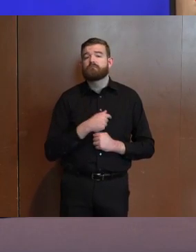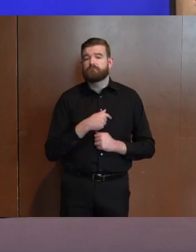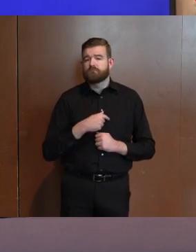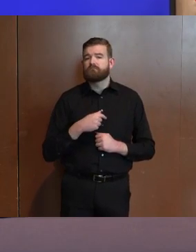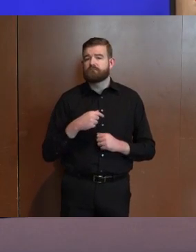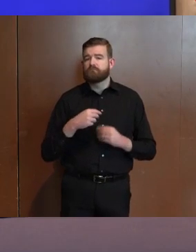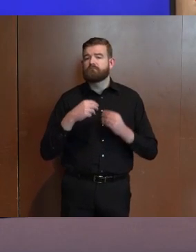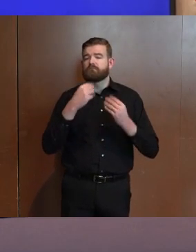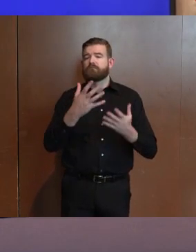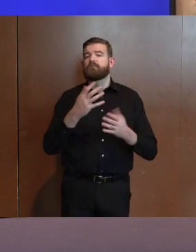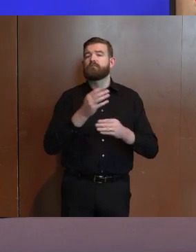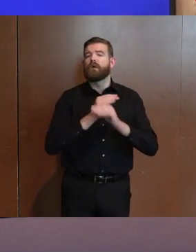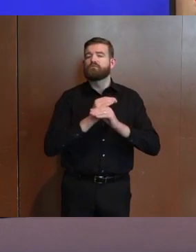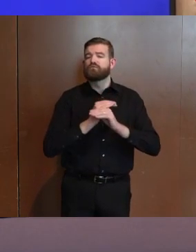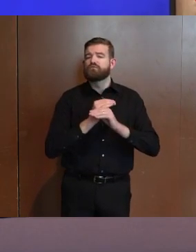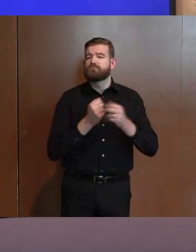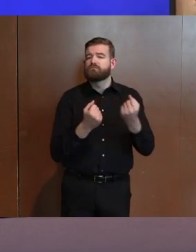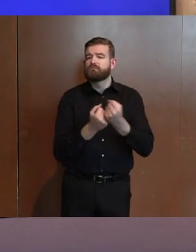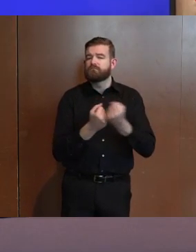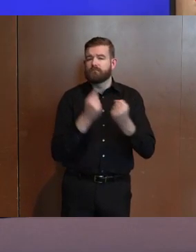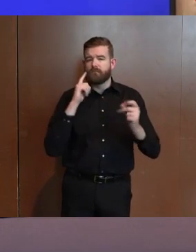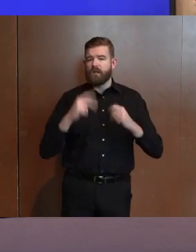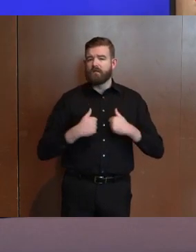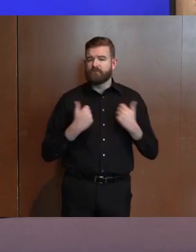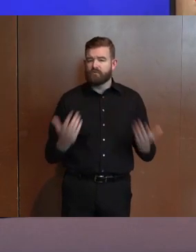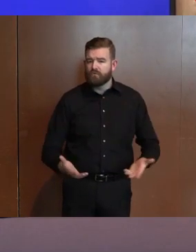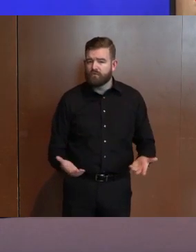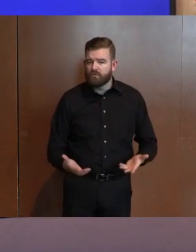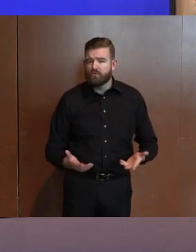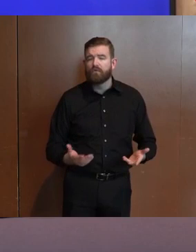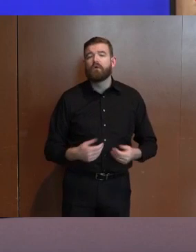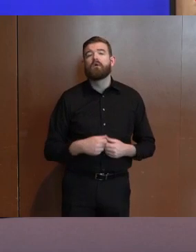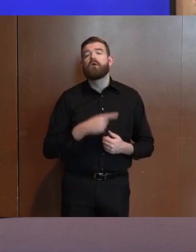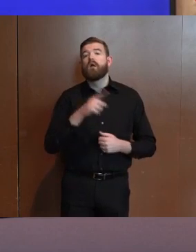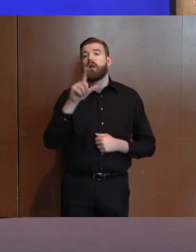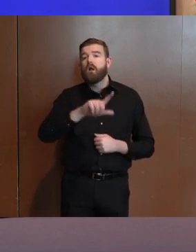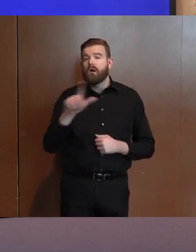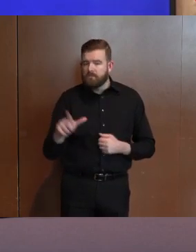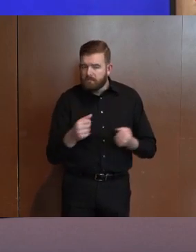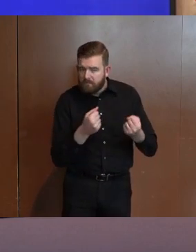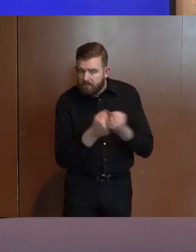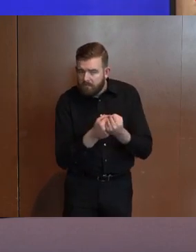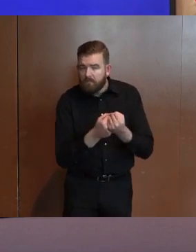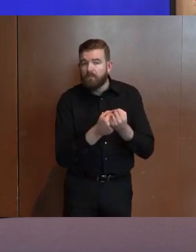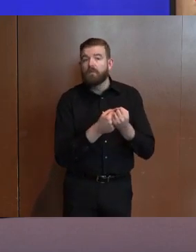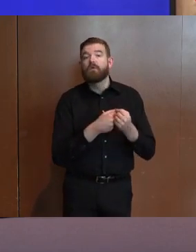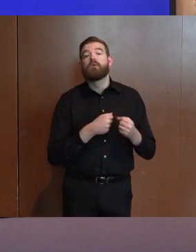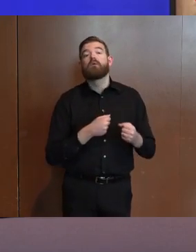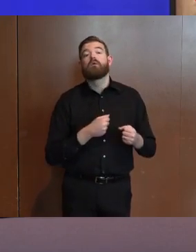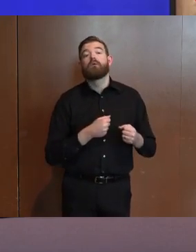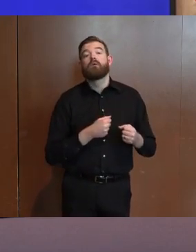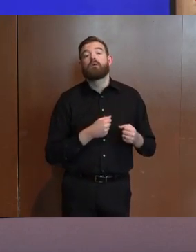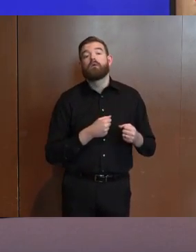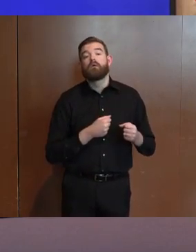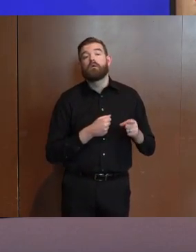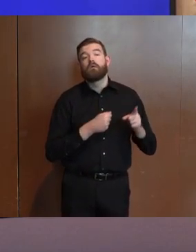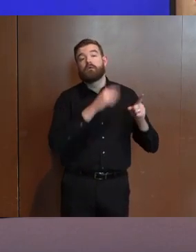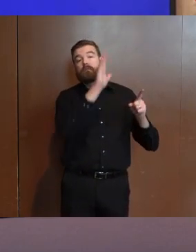be landlords, and you have stated clear expectation that those landlords would pass that relief off to their tenants. Renters are just